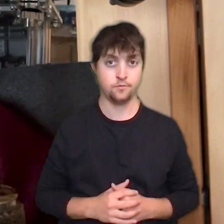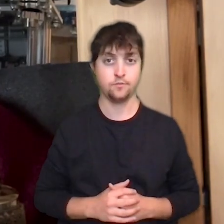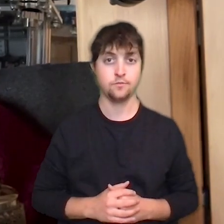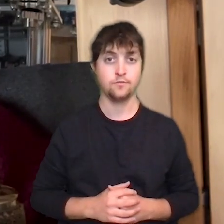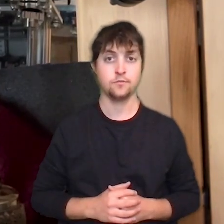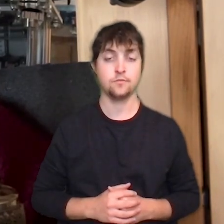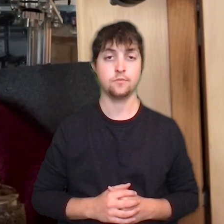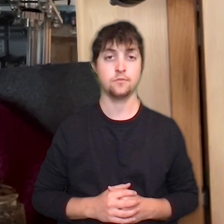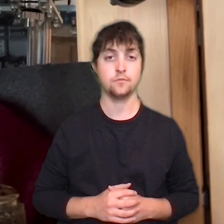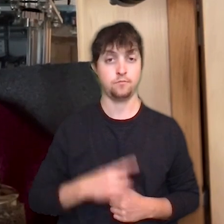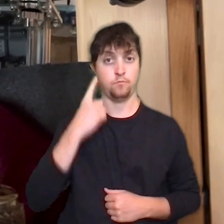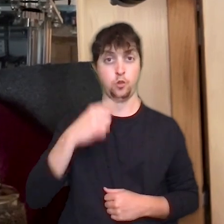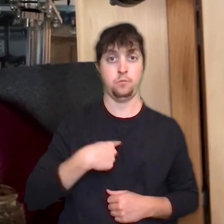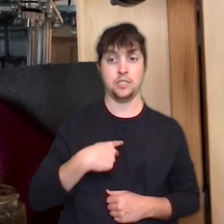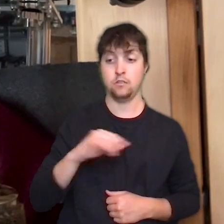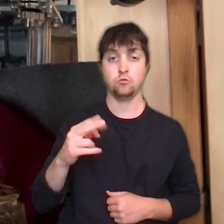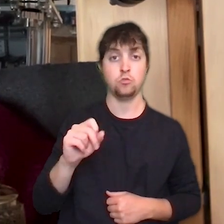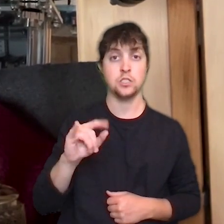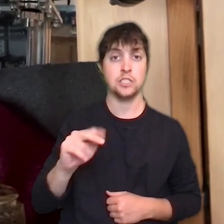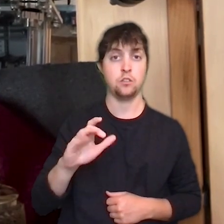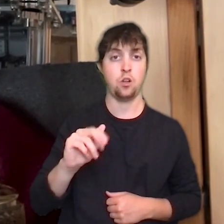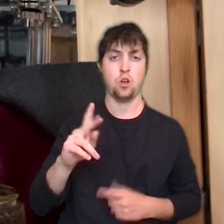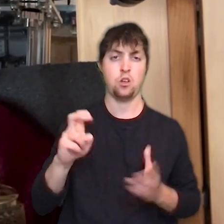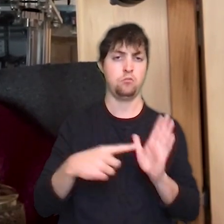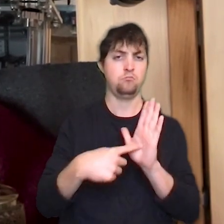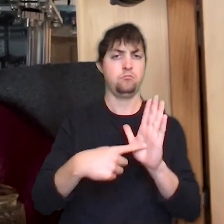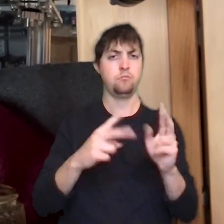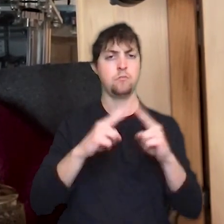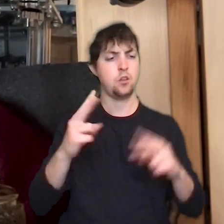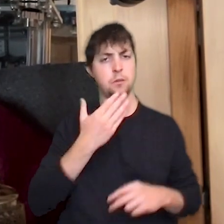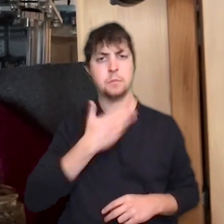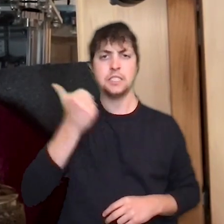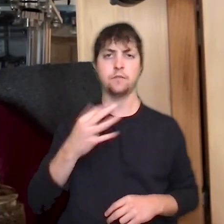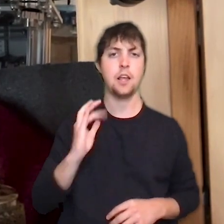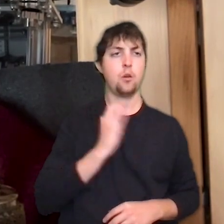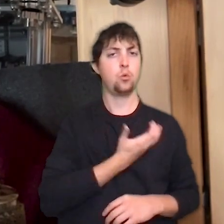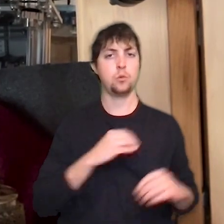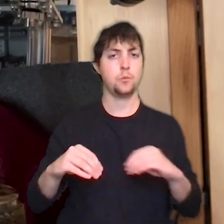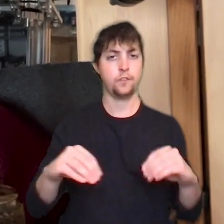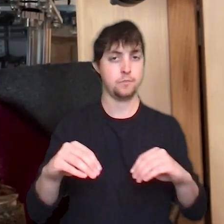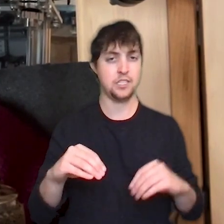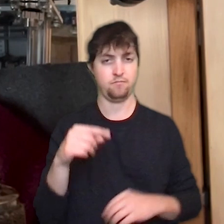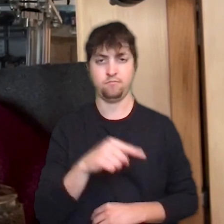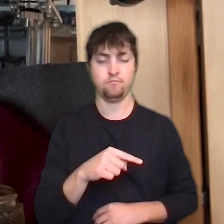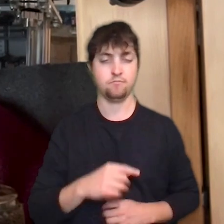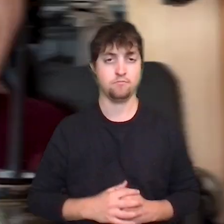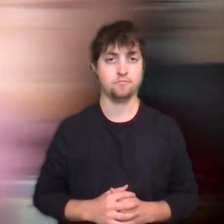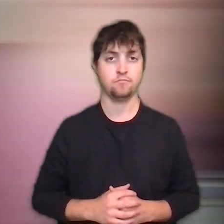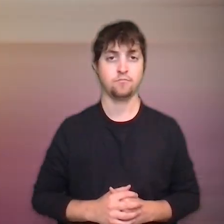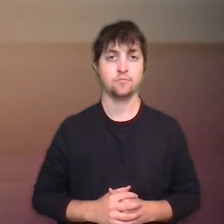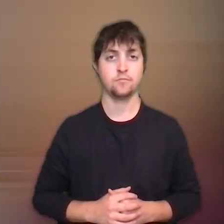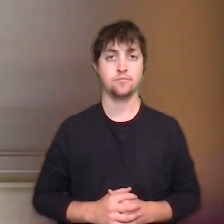for it. For me, Justin Clark embodies the very best of our movement.